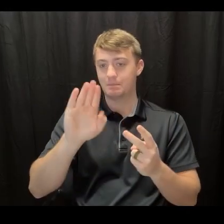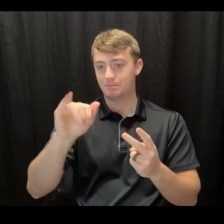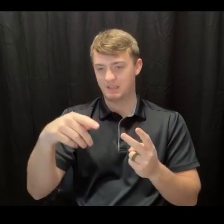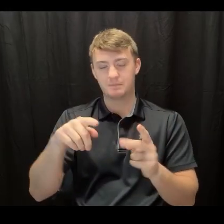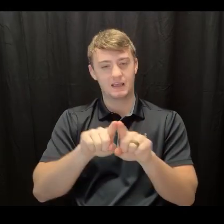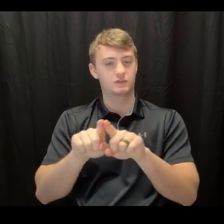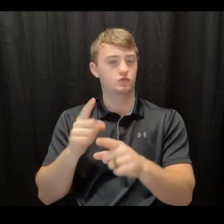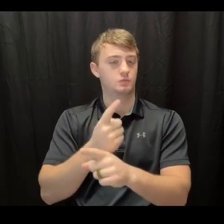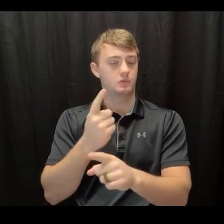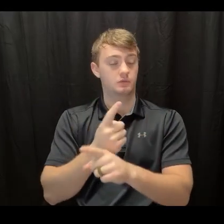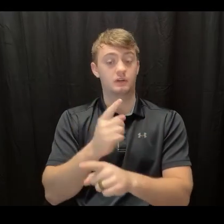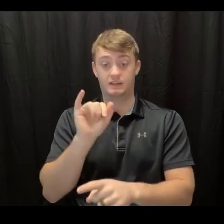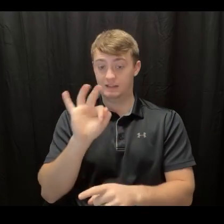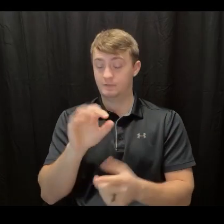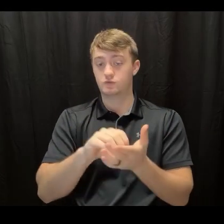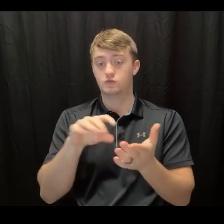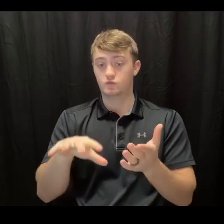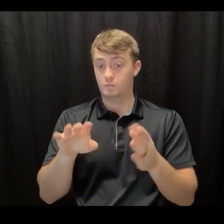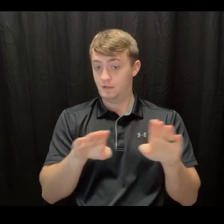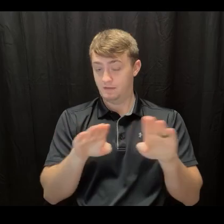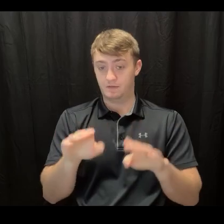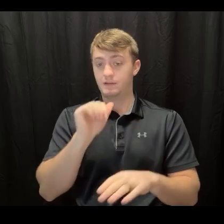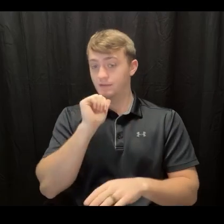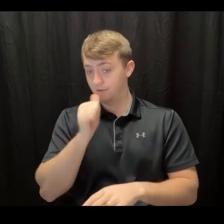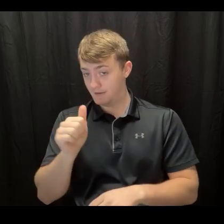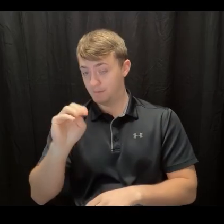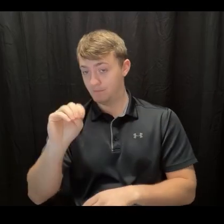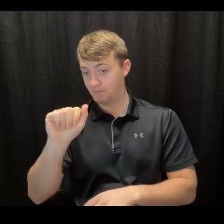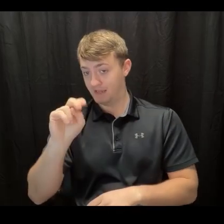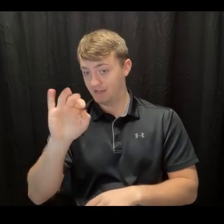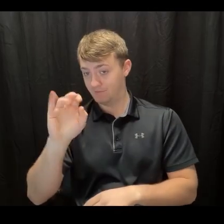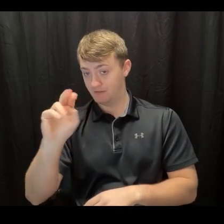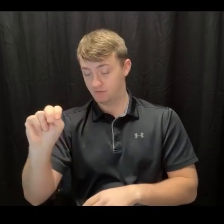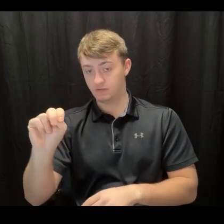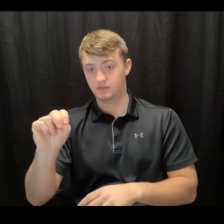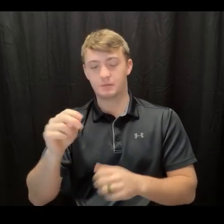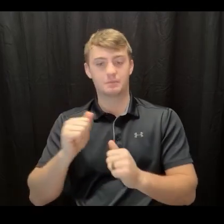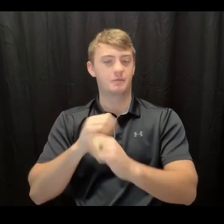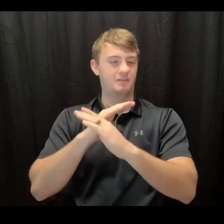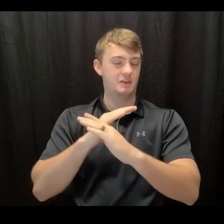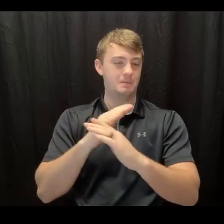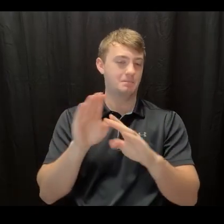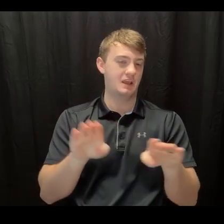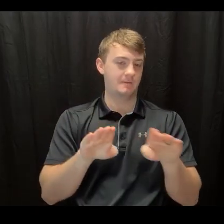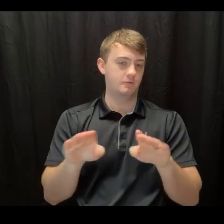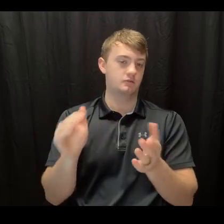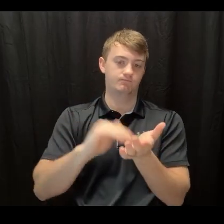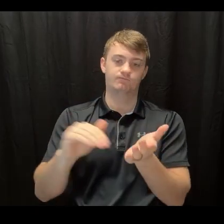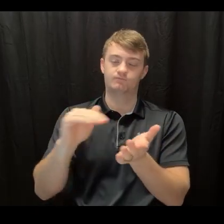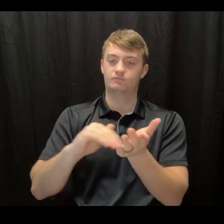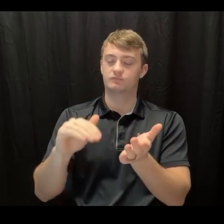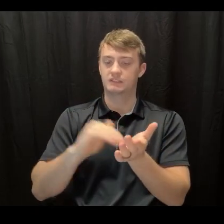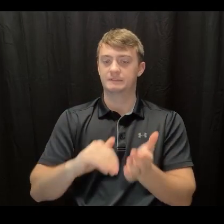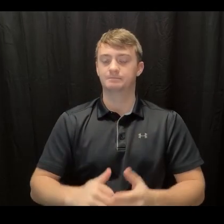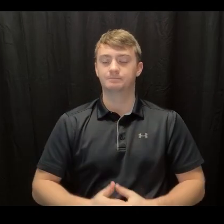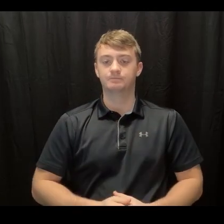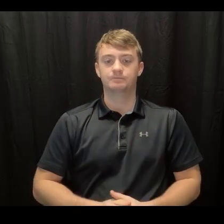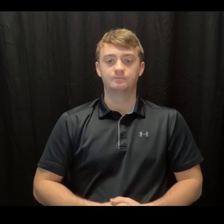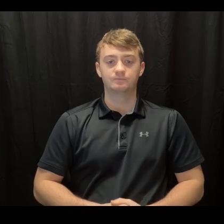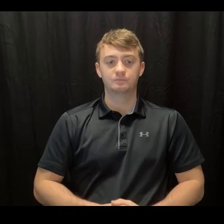BIPs as appropriate if a student's behavior is found not to be a manifestation to prevent the behavior from recurring.